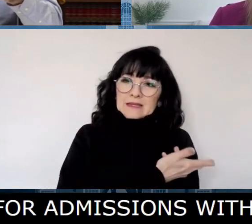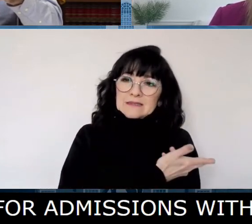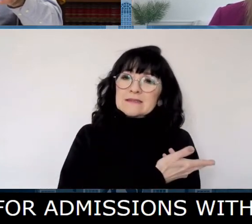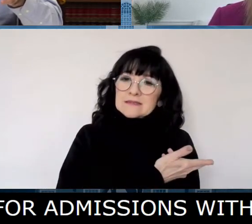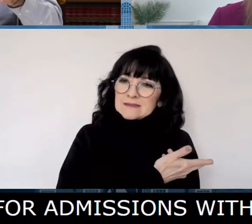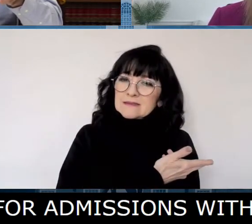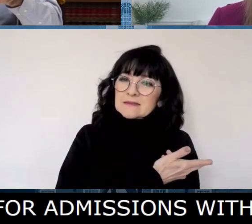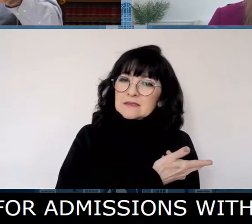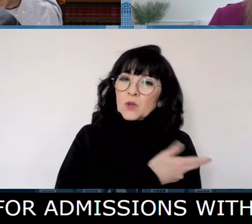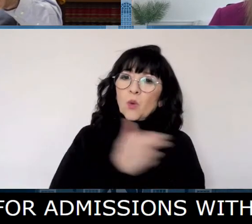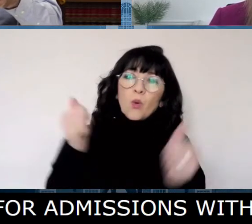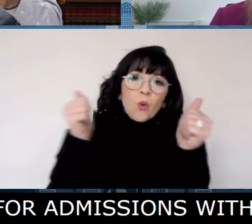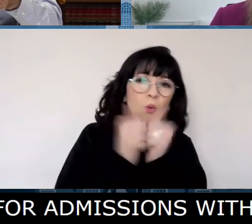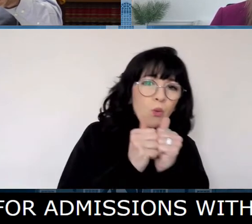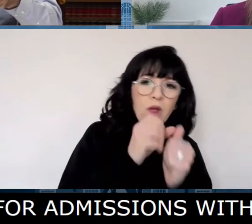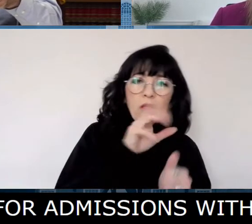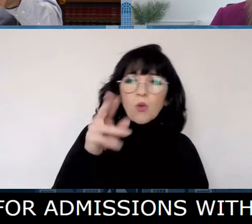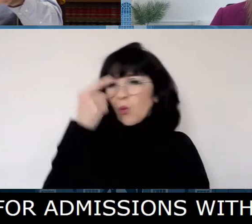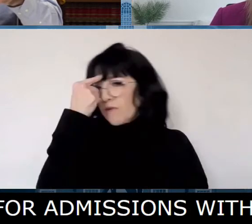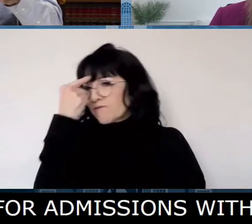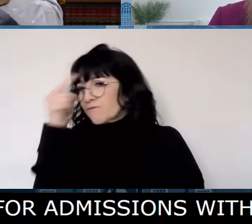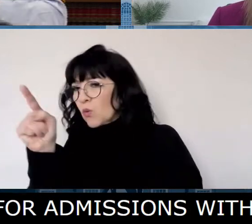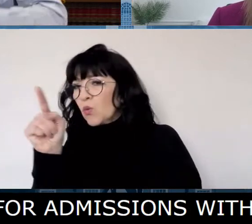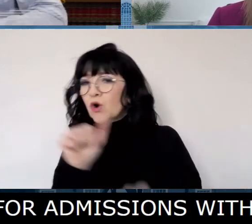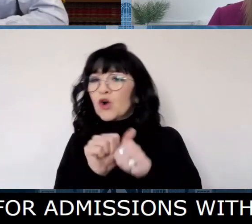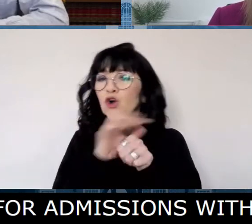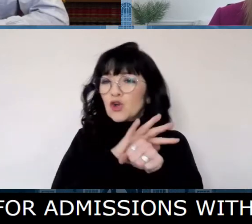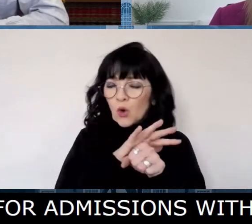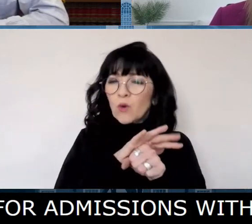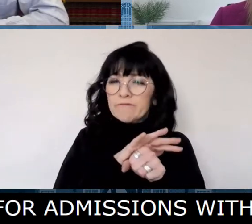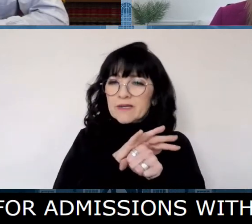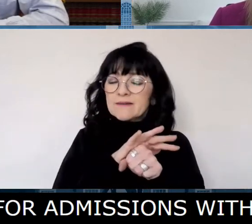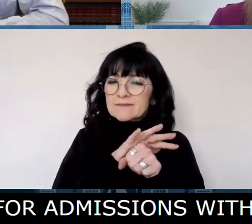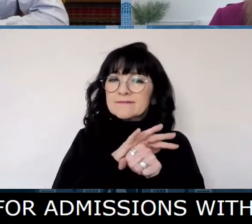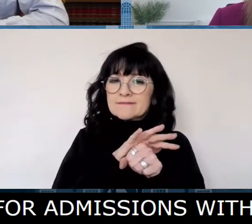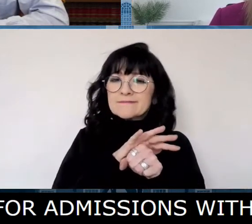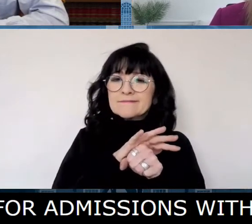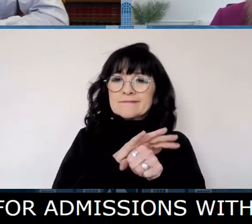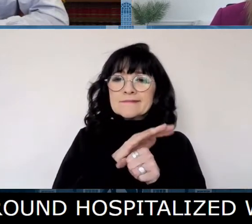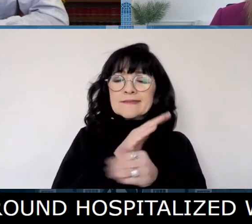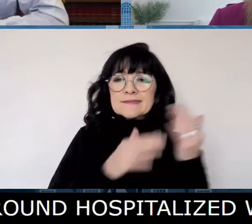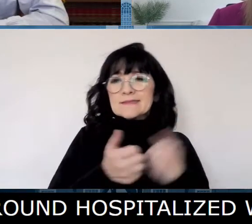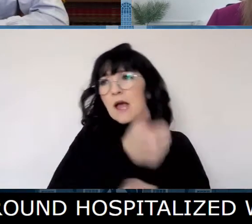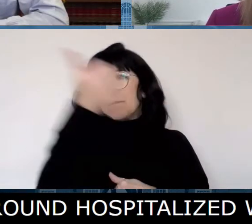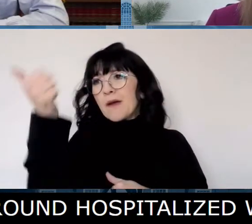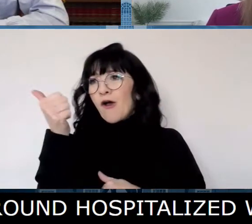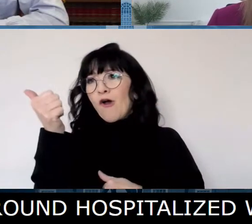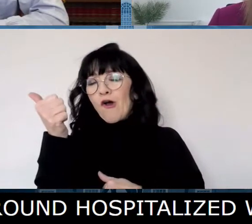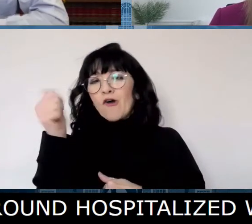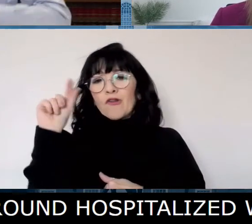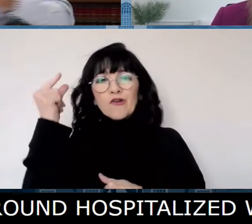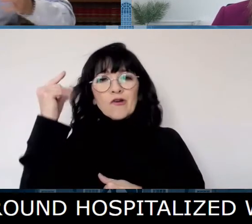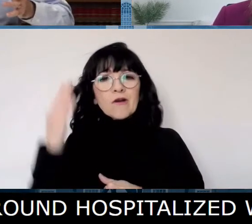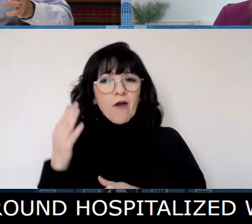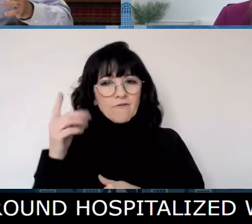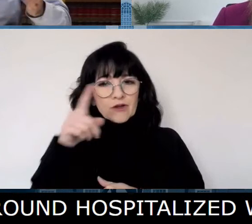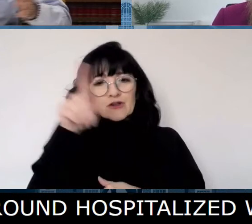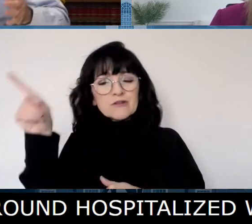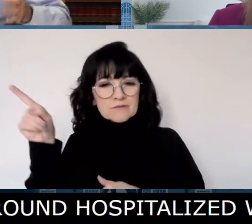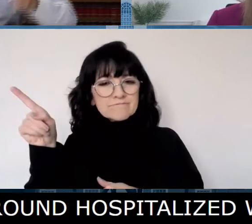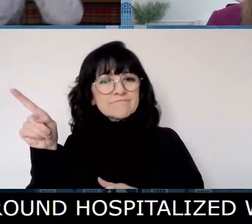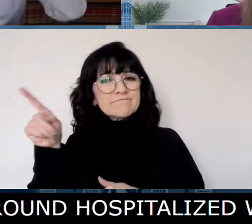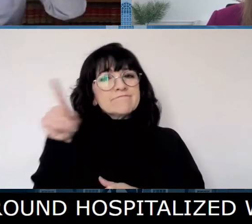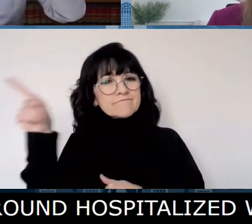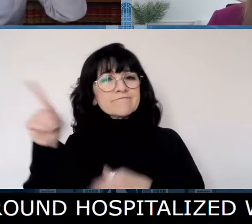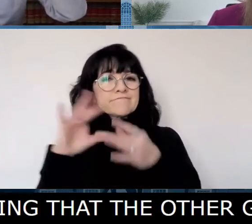hospitalized with or for COVID, and it's something that the other governors have reflected on. Regardless, with